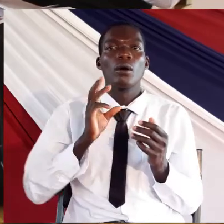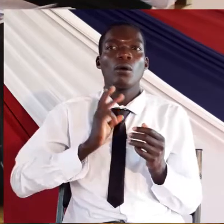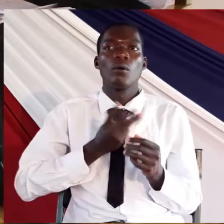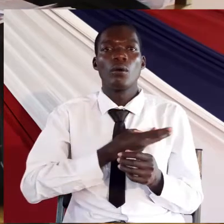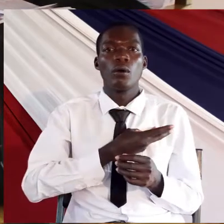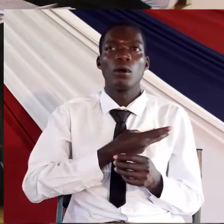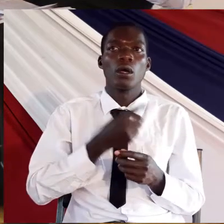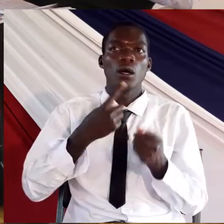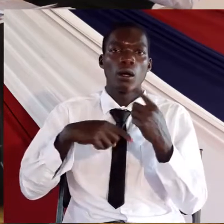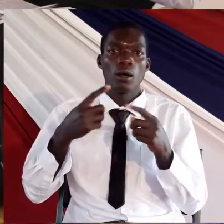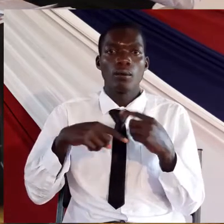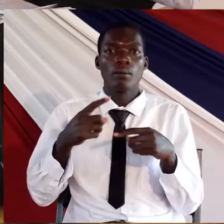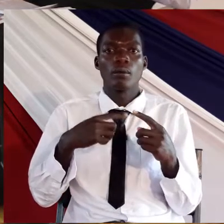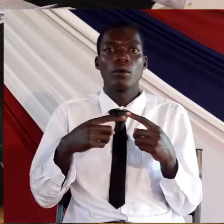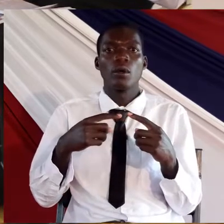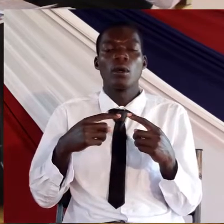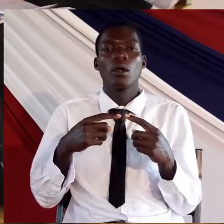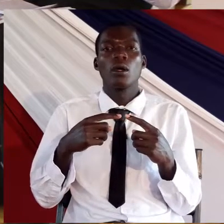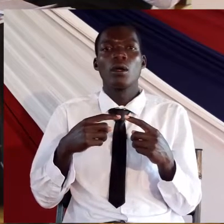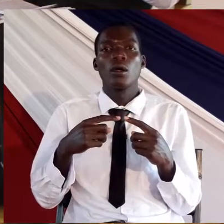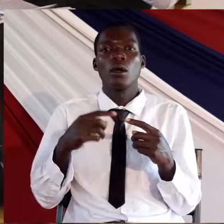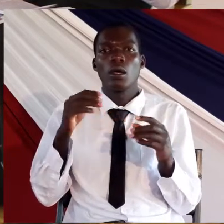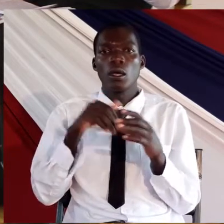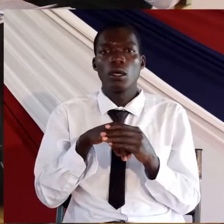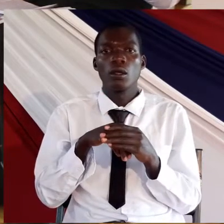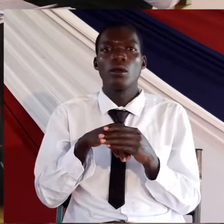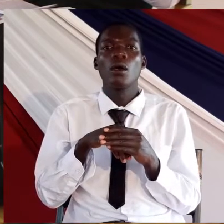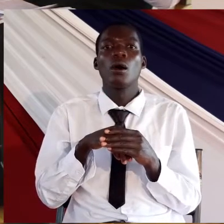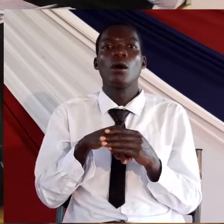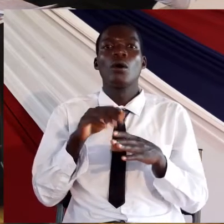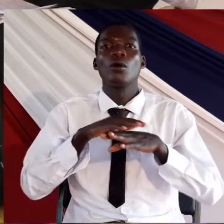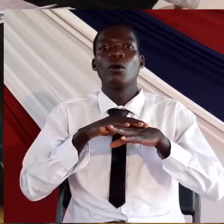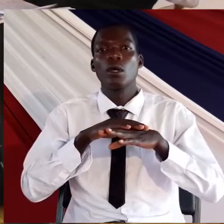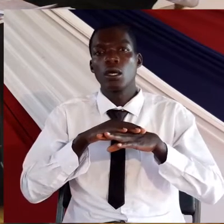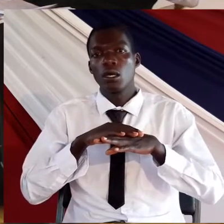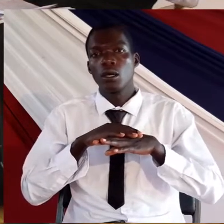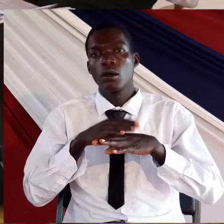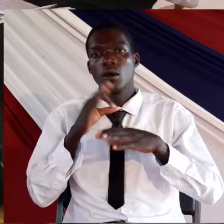we encounter a genealogical tracing of